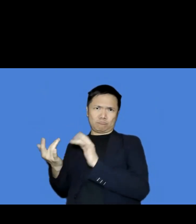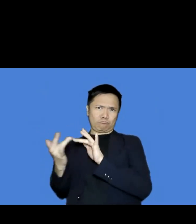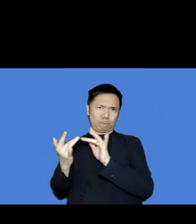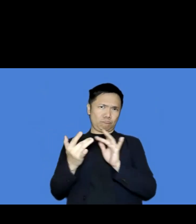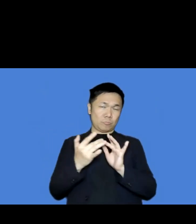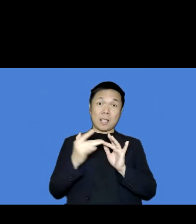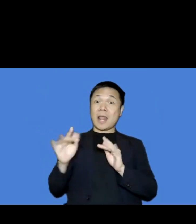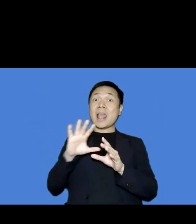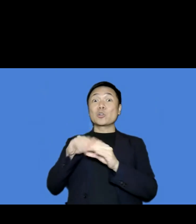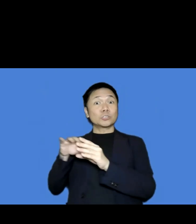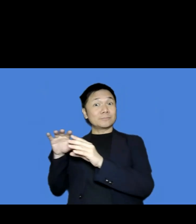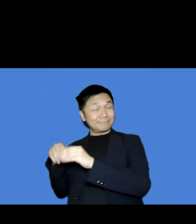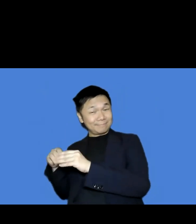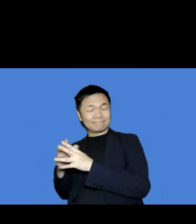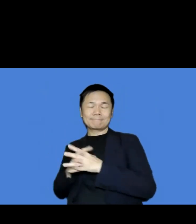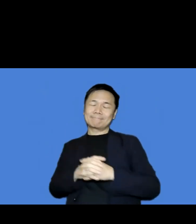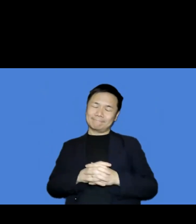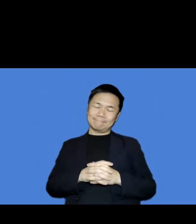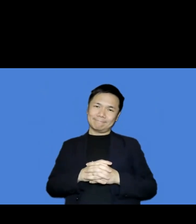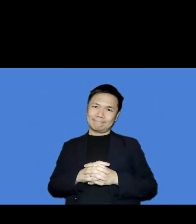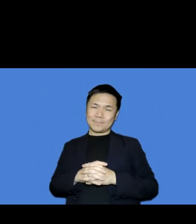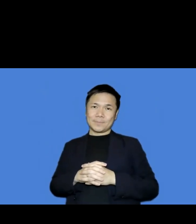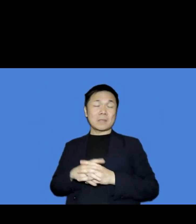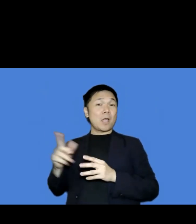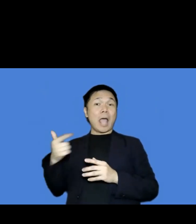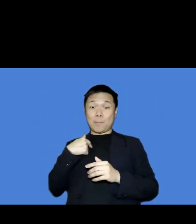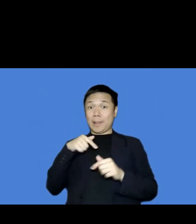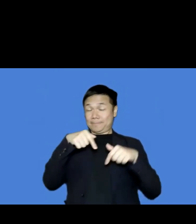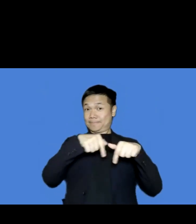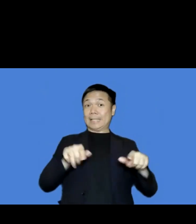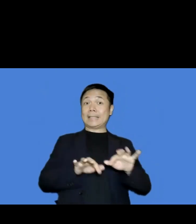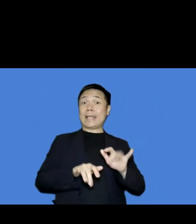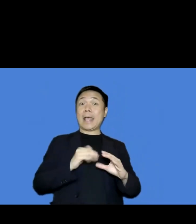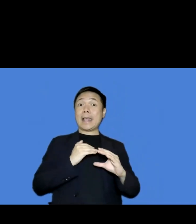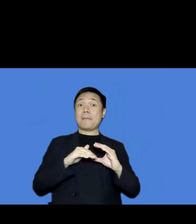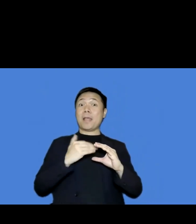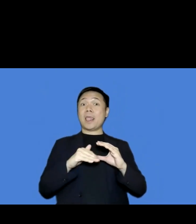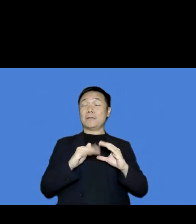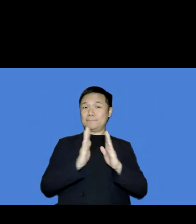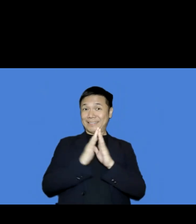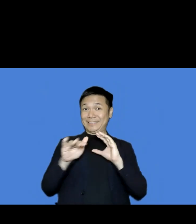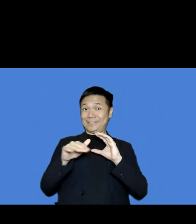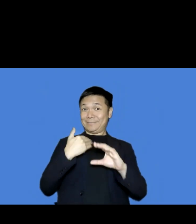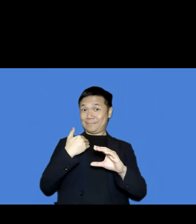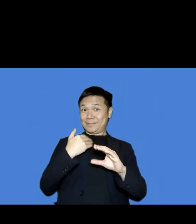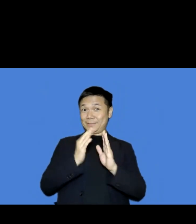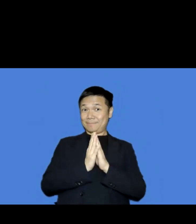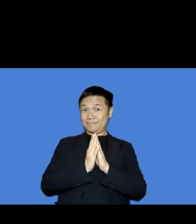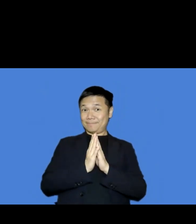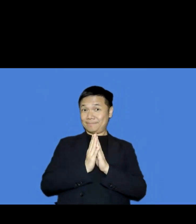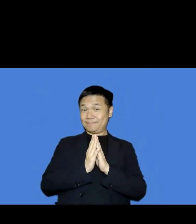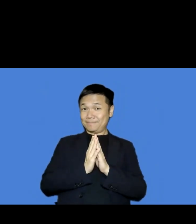disability inclusion. I'll put our email in the box, and if you would like